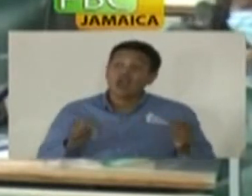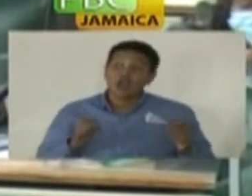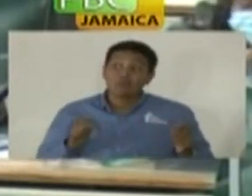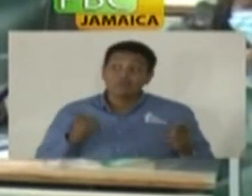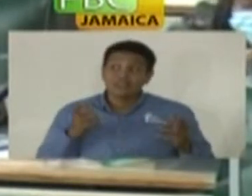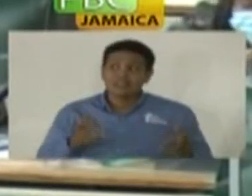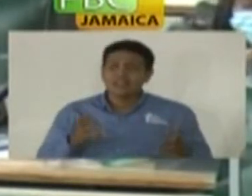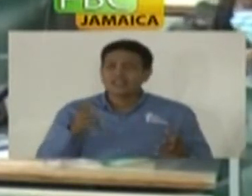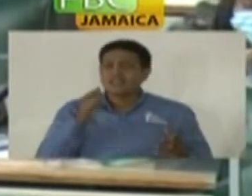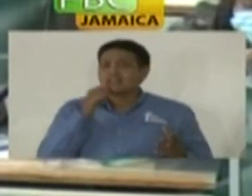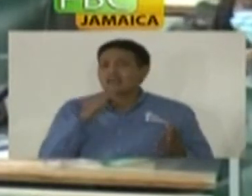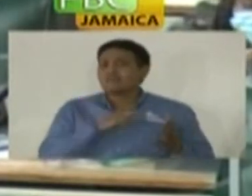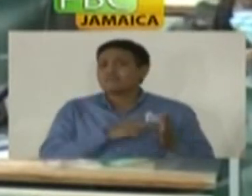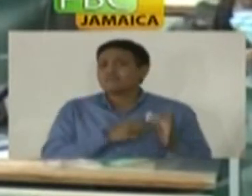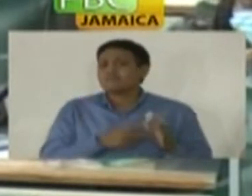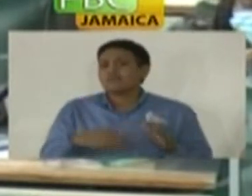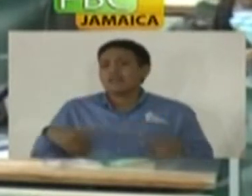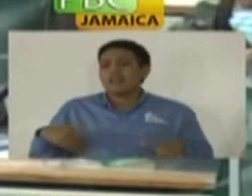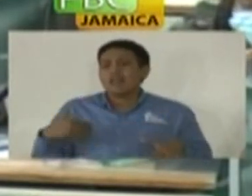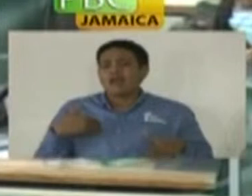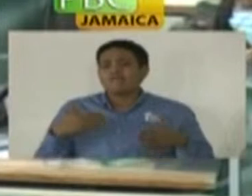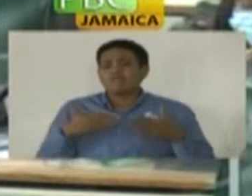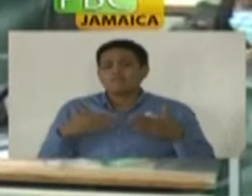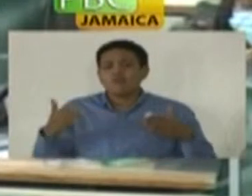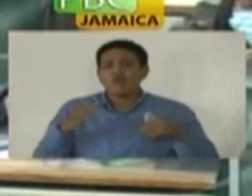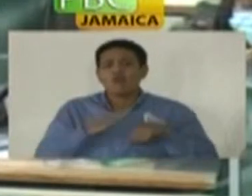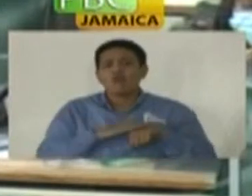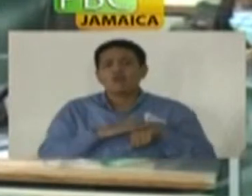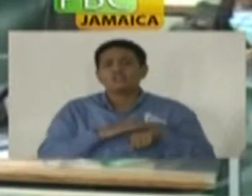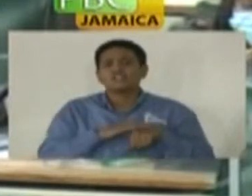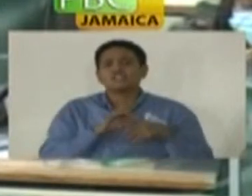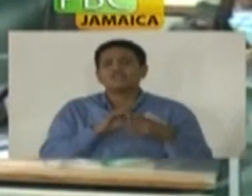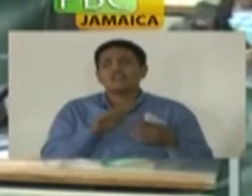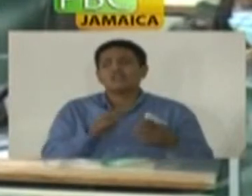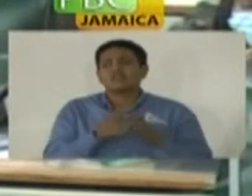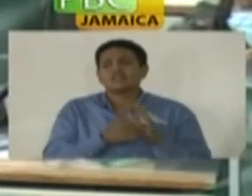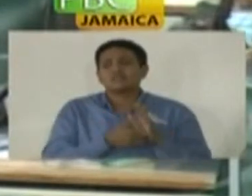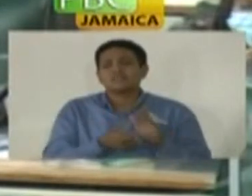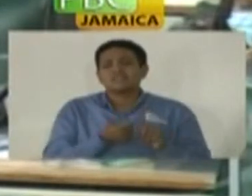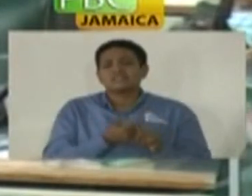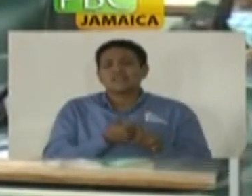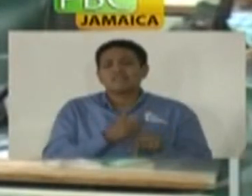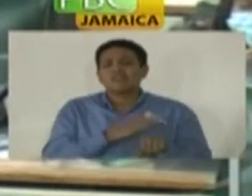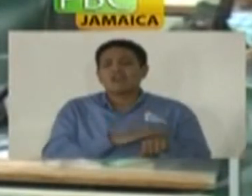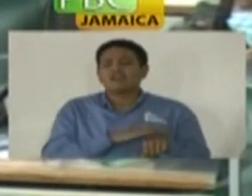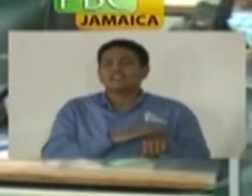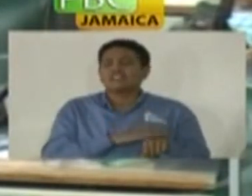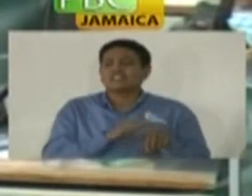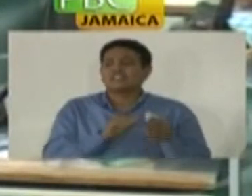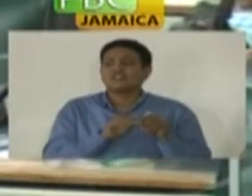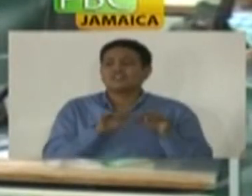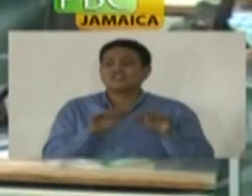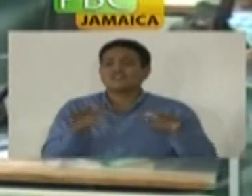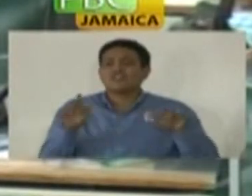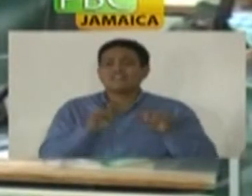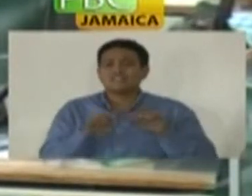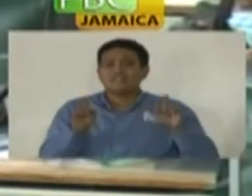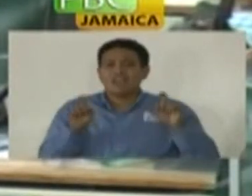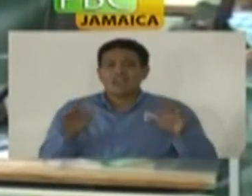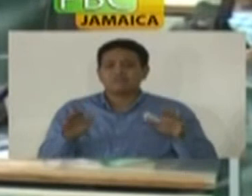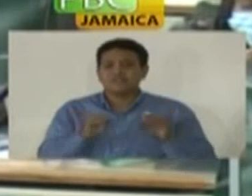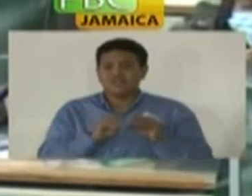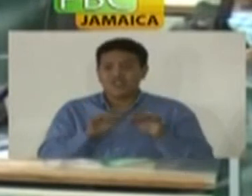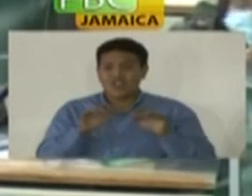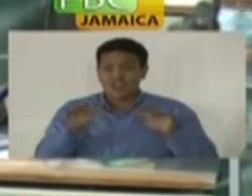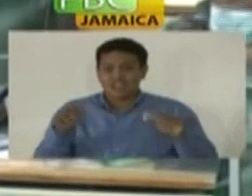does not at all mean that there has not been broad consultation under this bill. Consultation has crossed administrations, it has crossed the